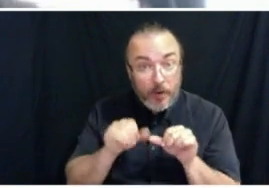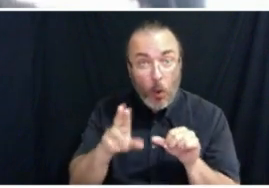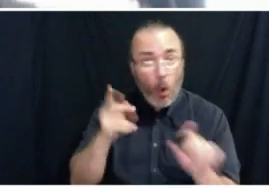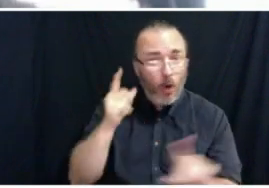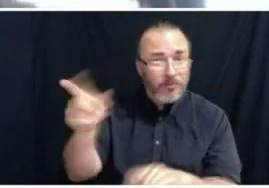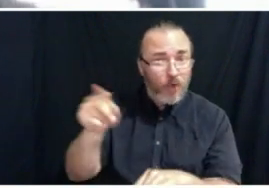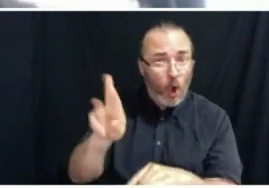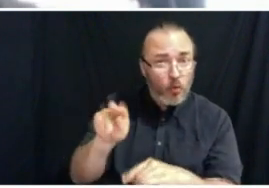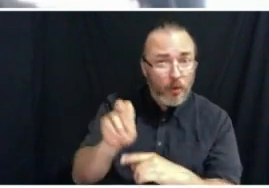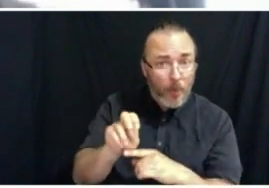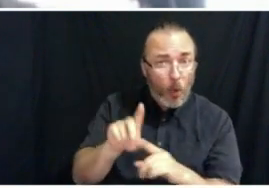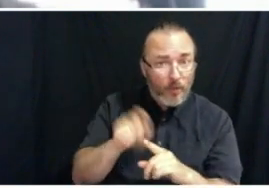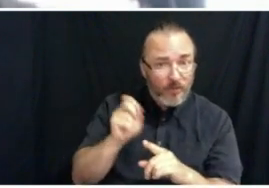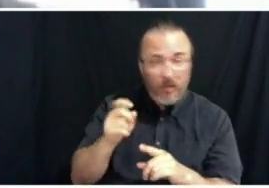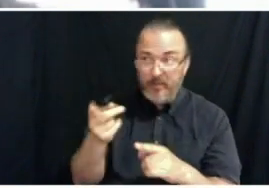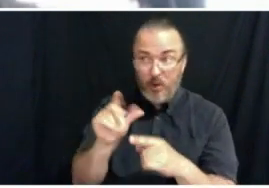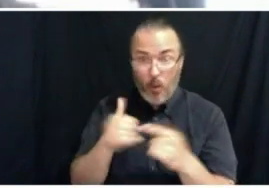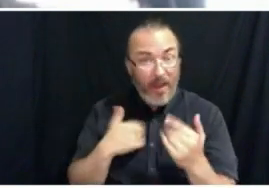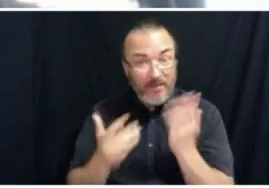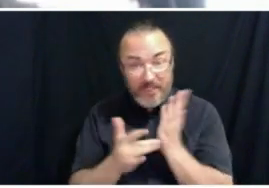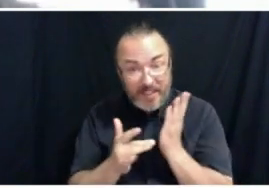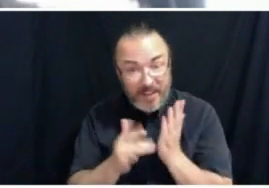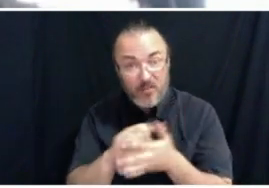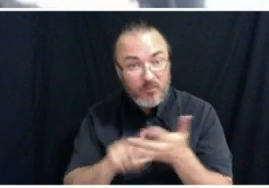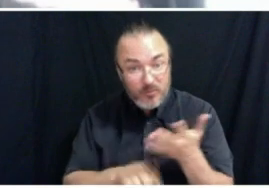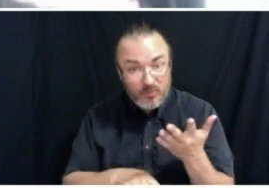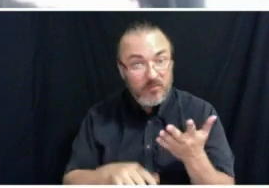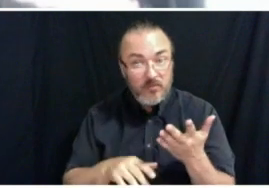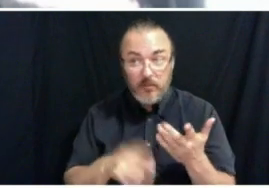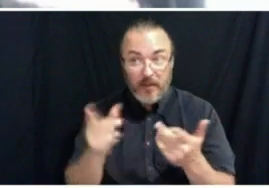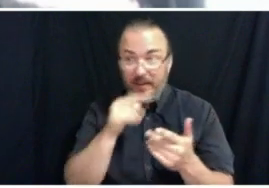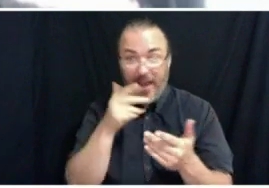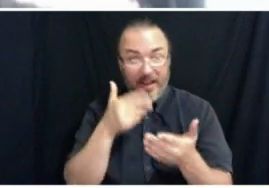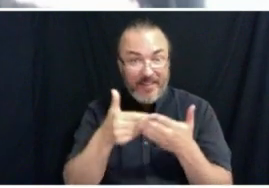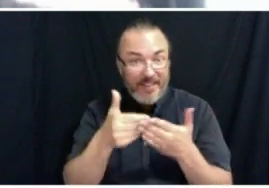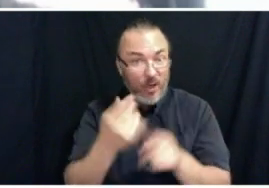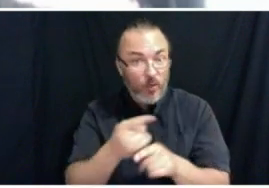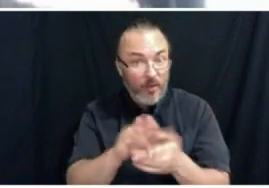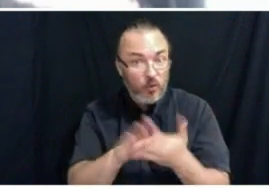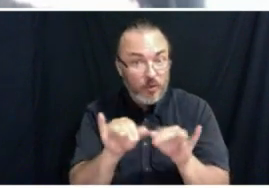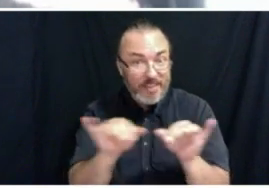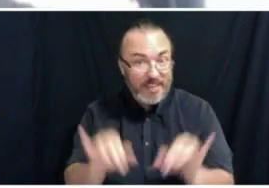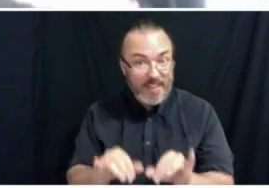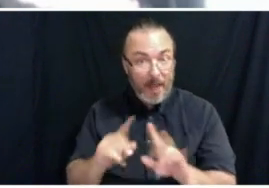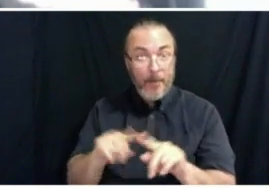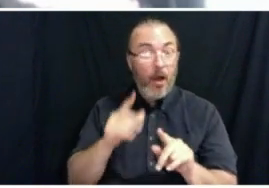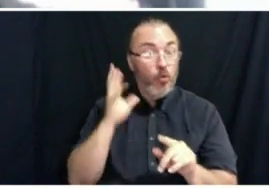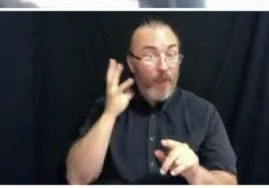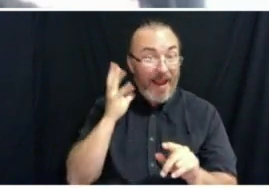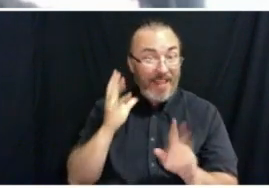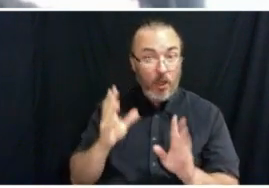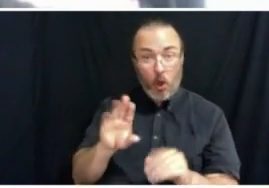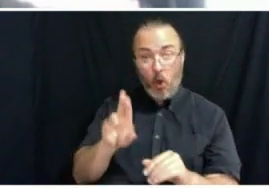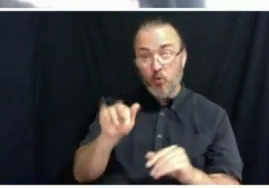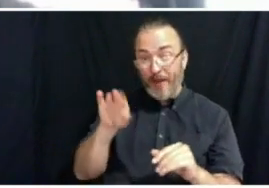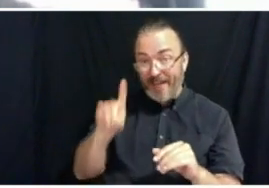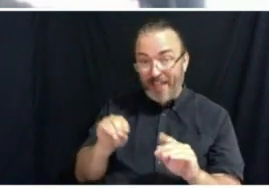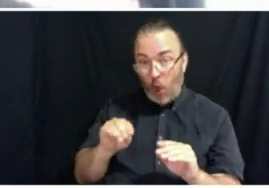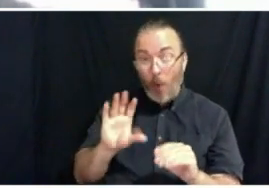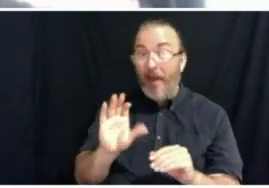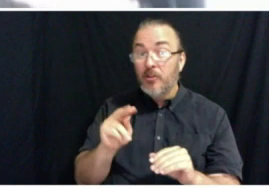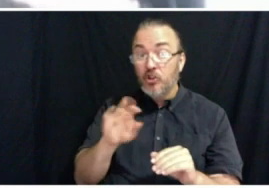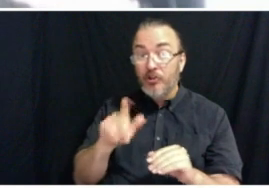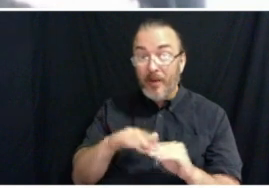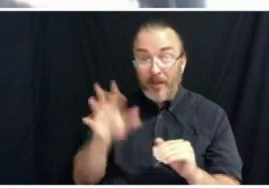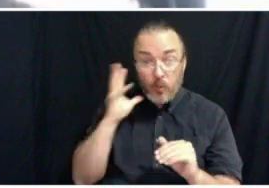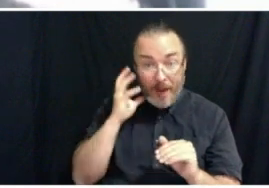other technologies and from regular school systems, so that simply using a radio and the channel on those radios, it's possible